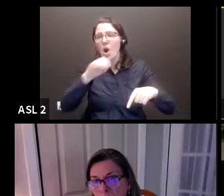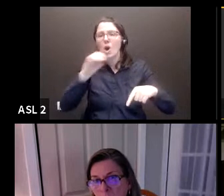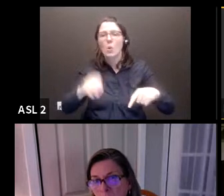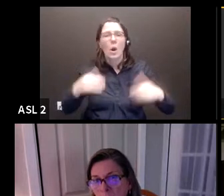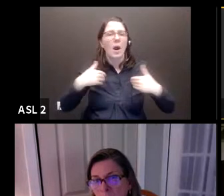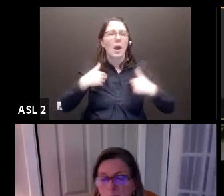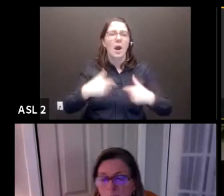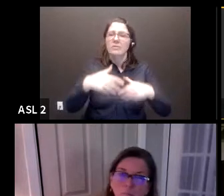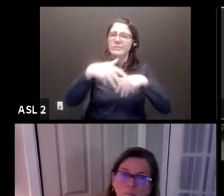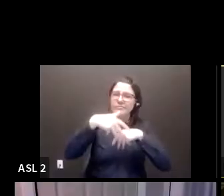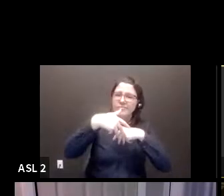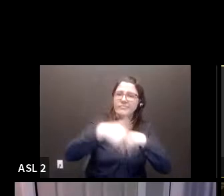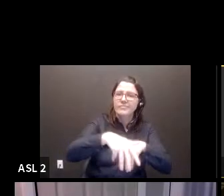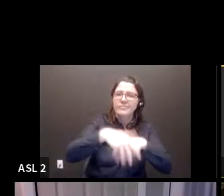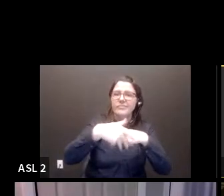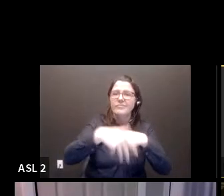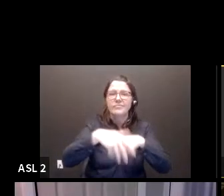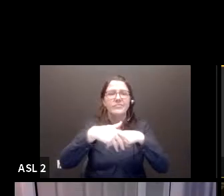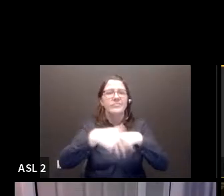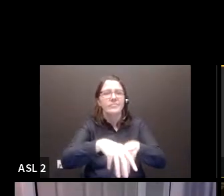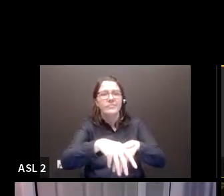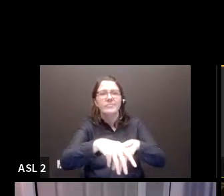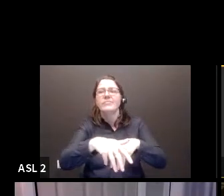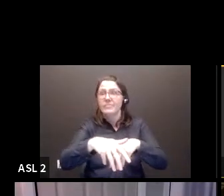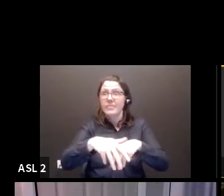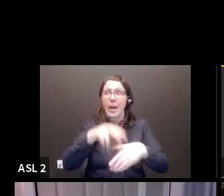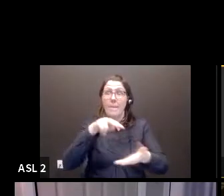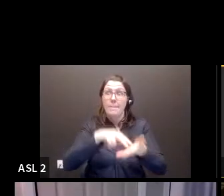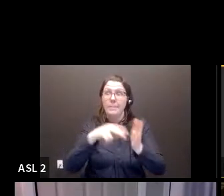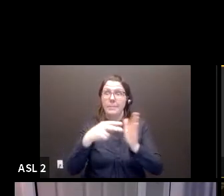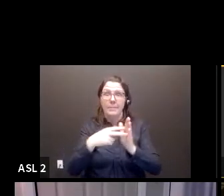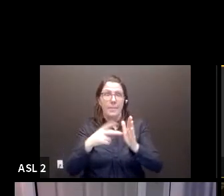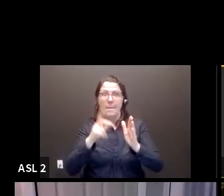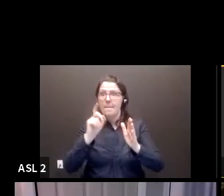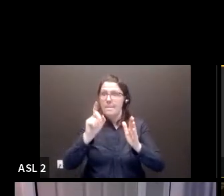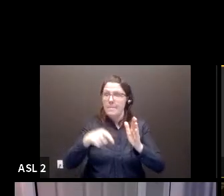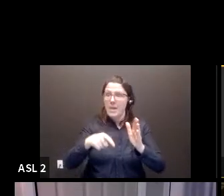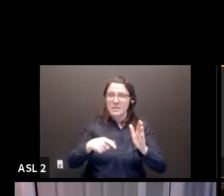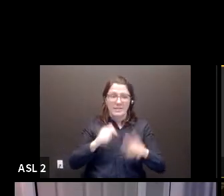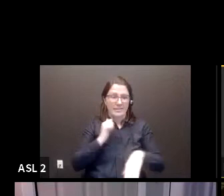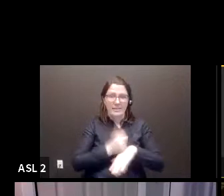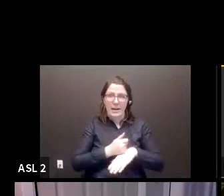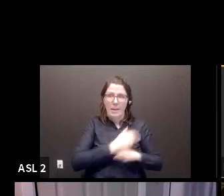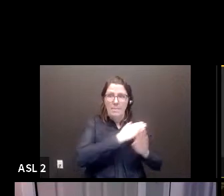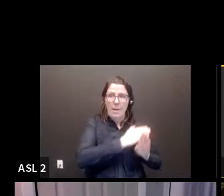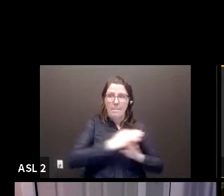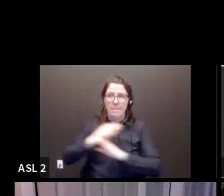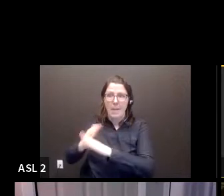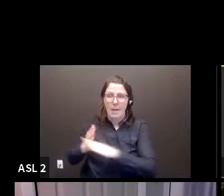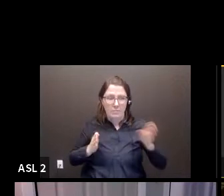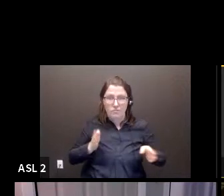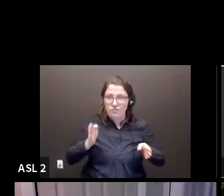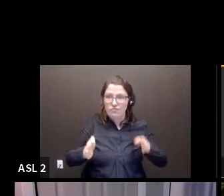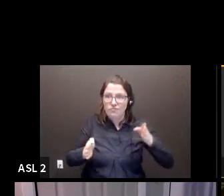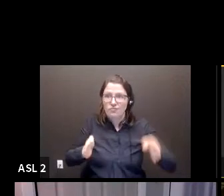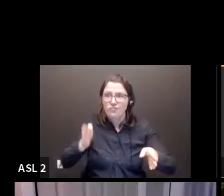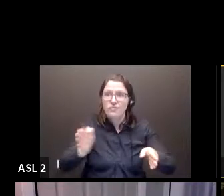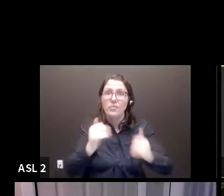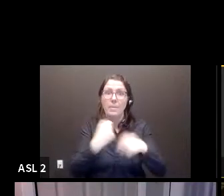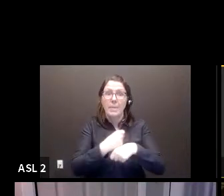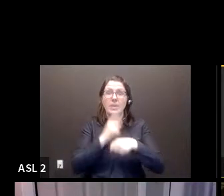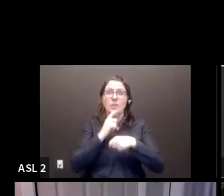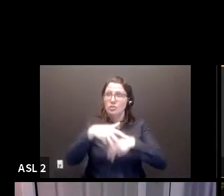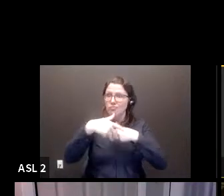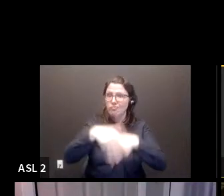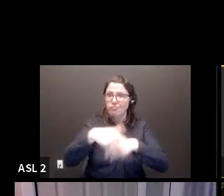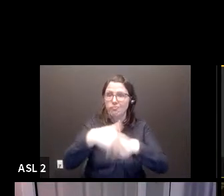specialized in the rolling roadblocks you have to move to or maintain the safety of those demonstrators traffic units required for that often um